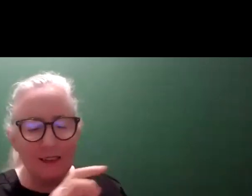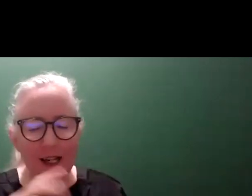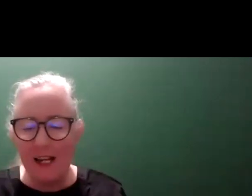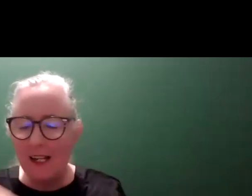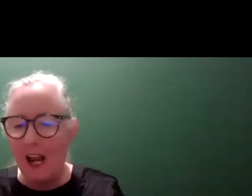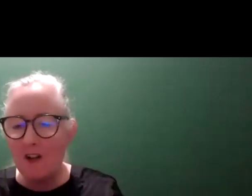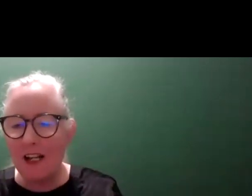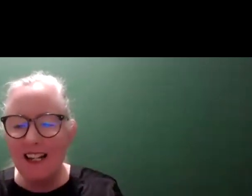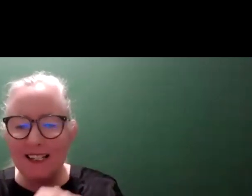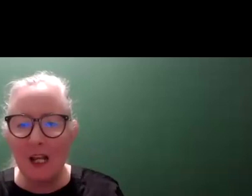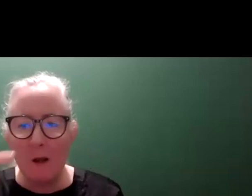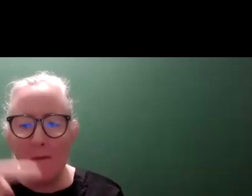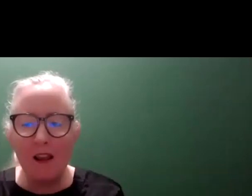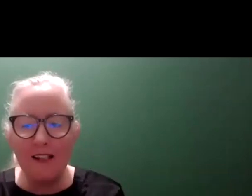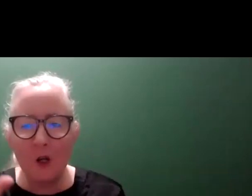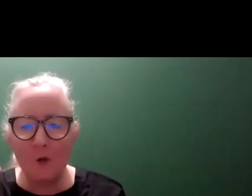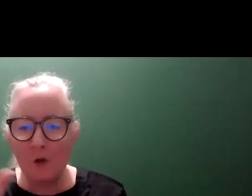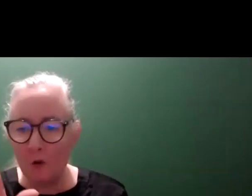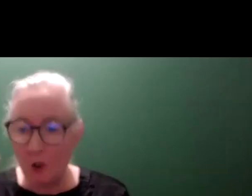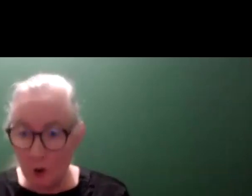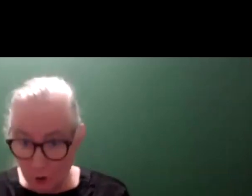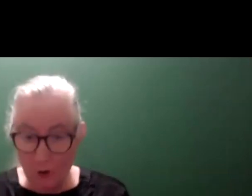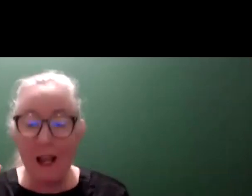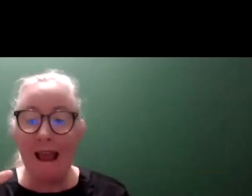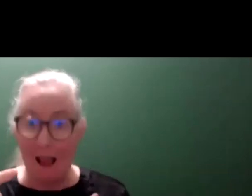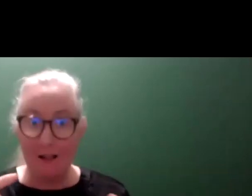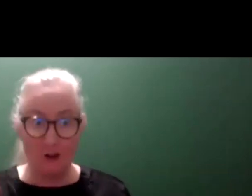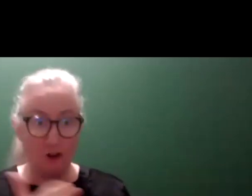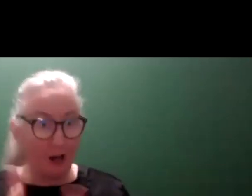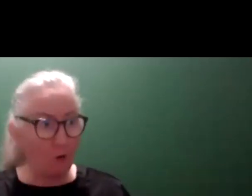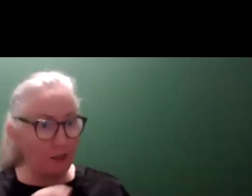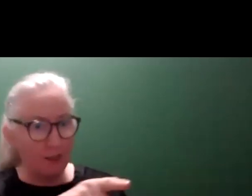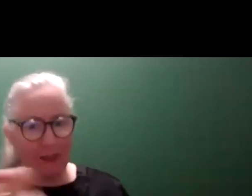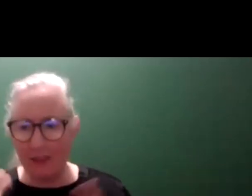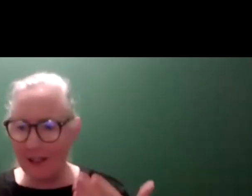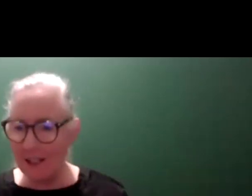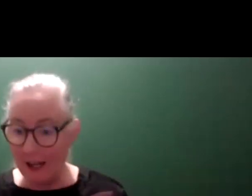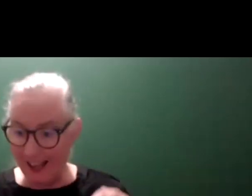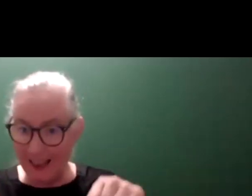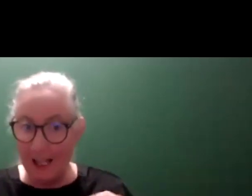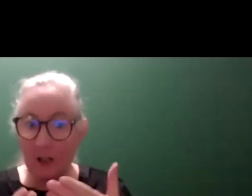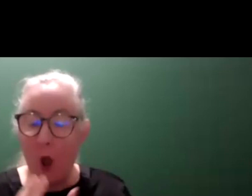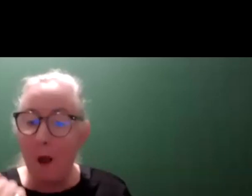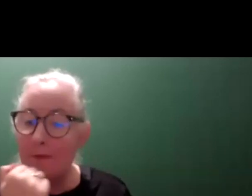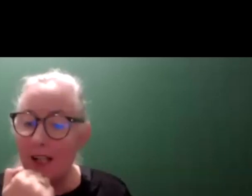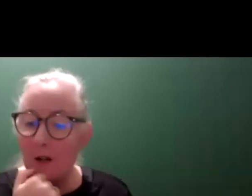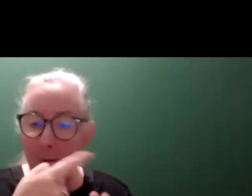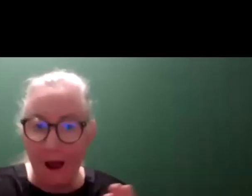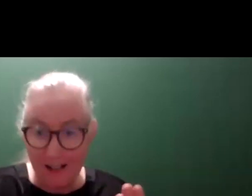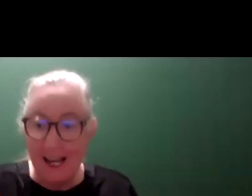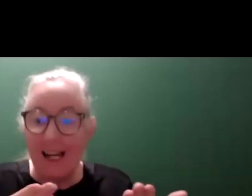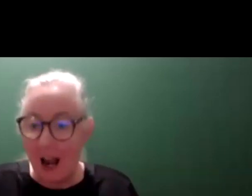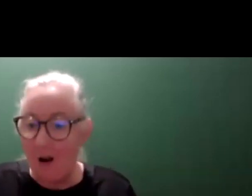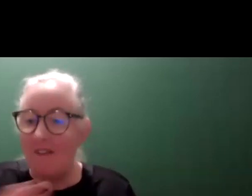Policy 2022 and to be able to share it with you today. This updated policy is now available on